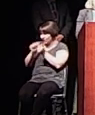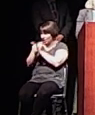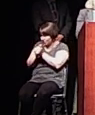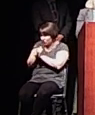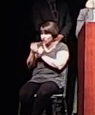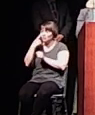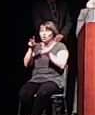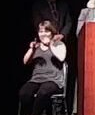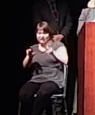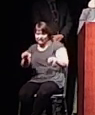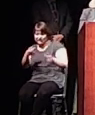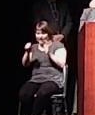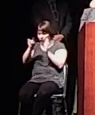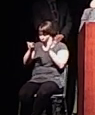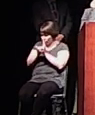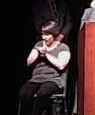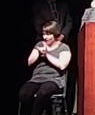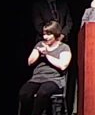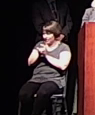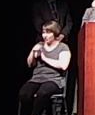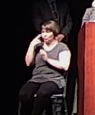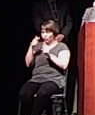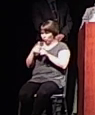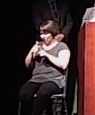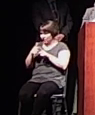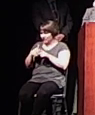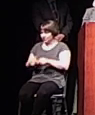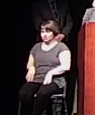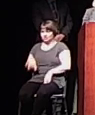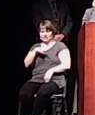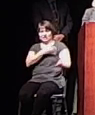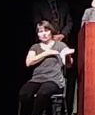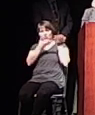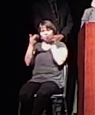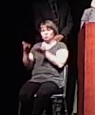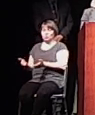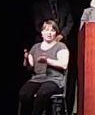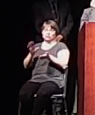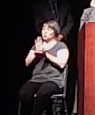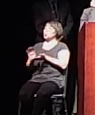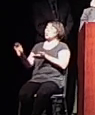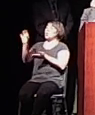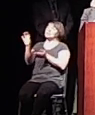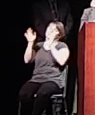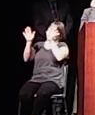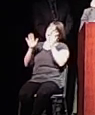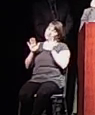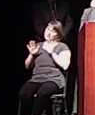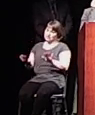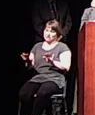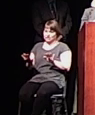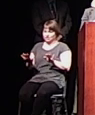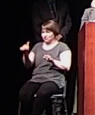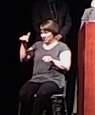performance, and have brought awareness of Cuesta's excellence to schools throughout the region. This year's recipient